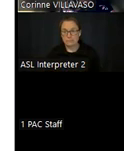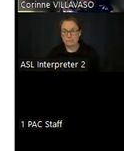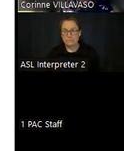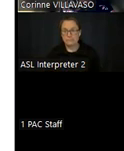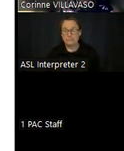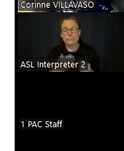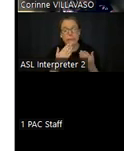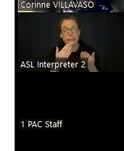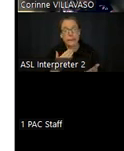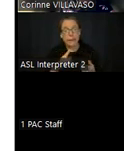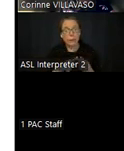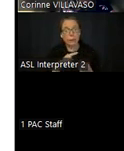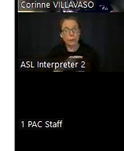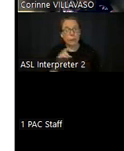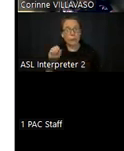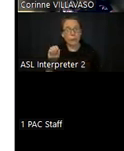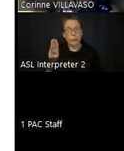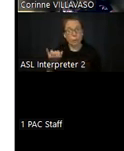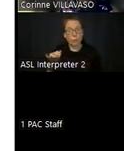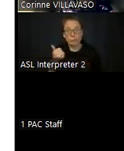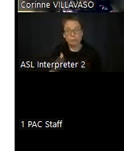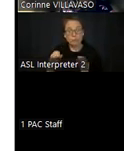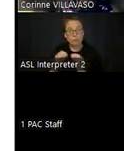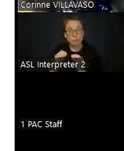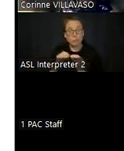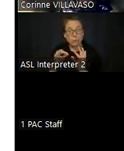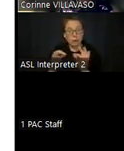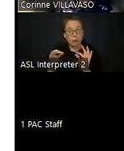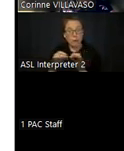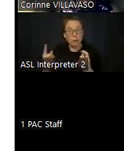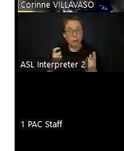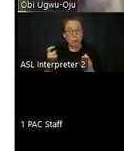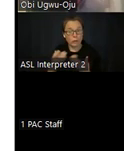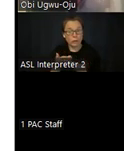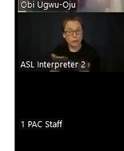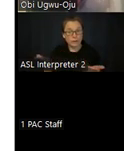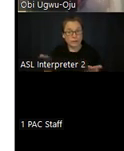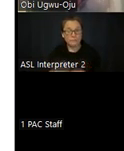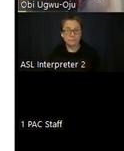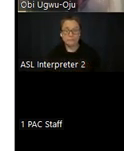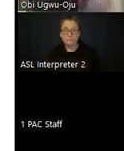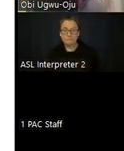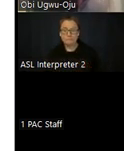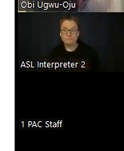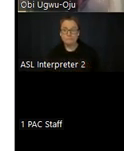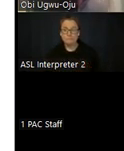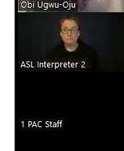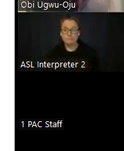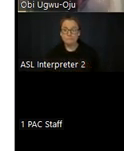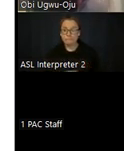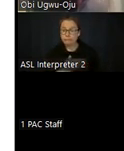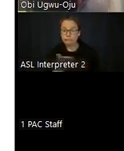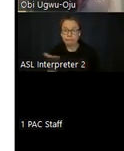Thank you, Co-Chair Obi. Any commissioners, do you have any questions, feedback, comments, require any